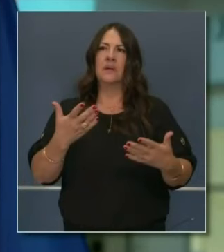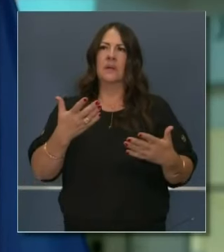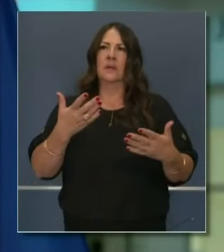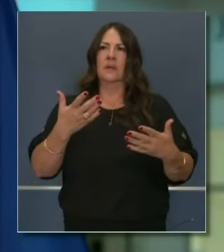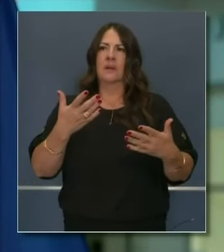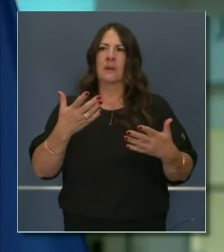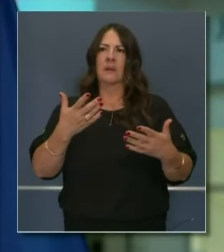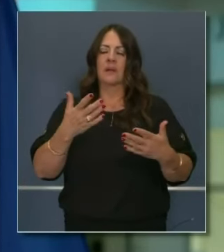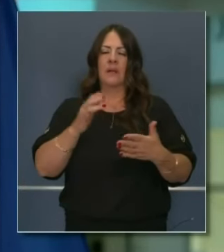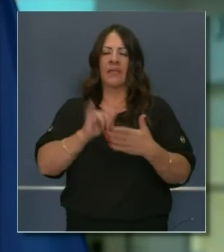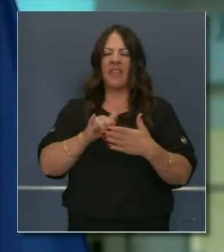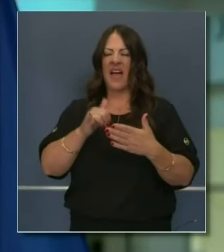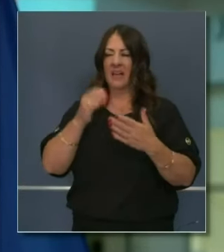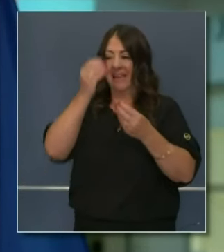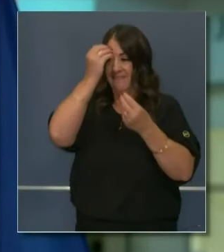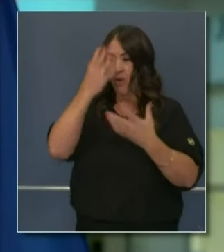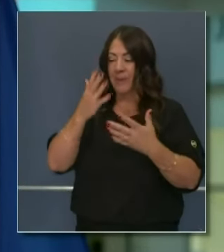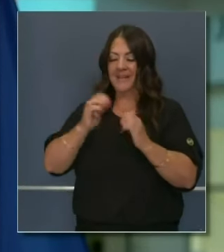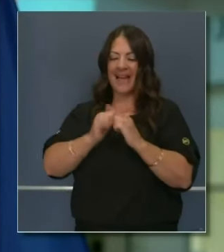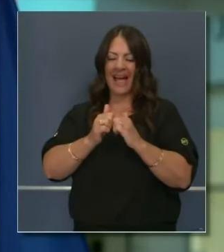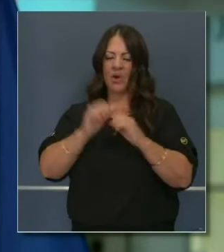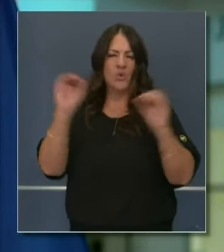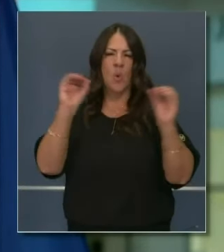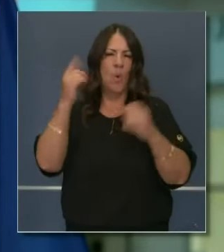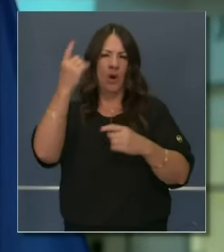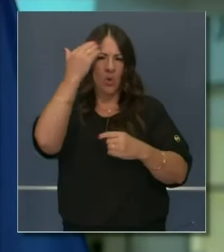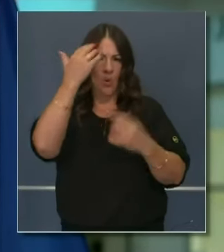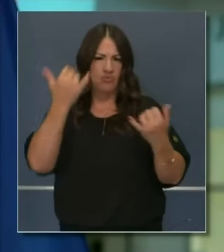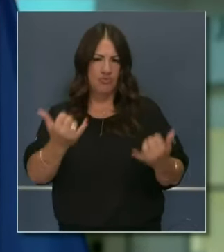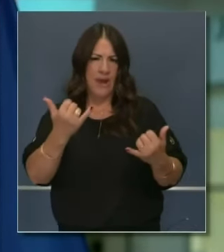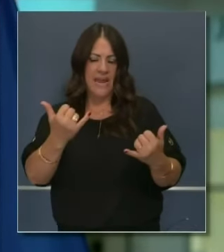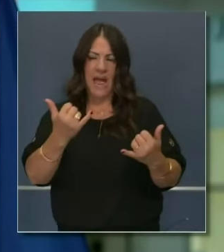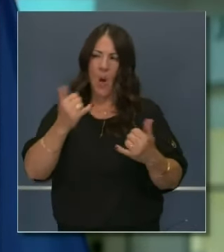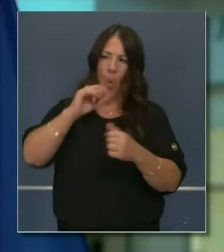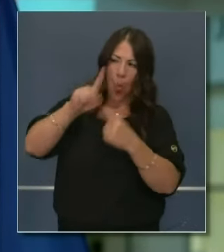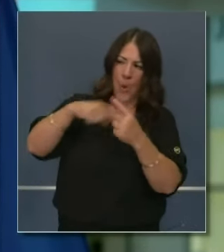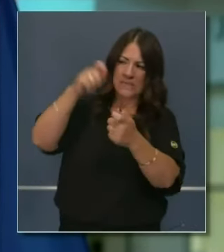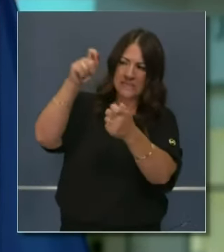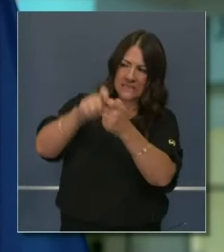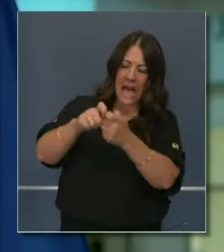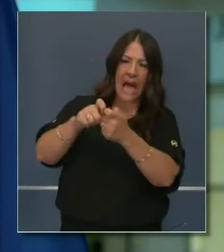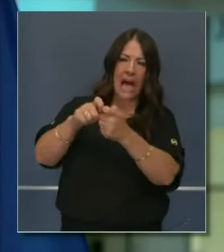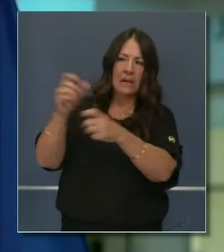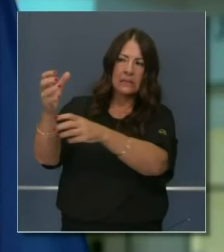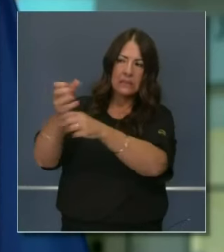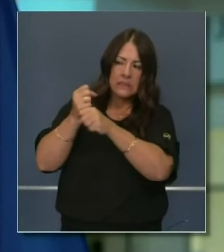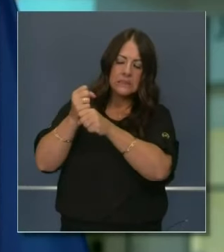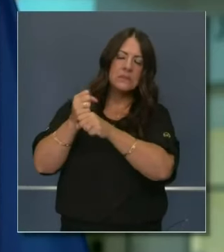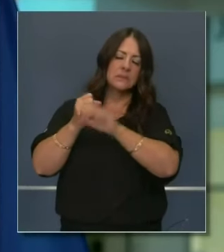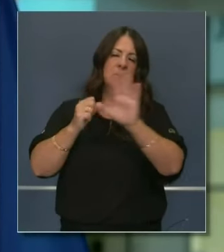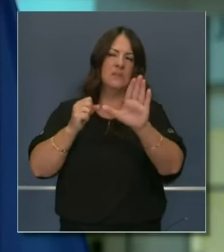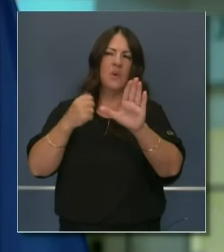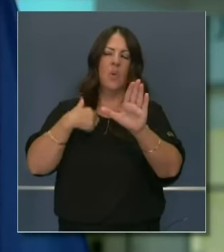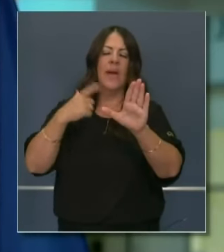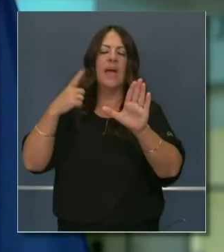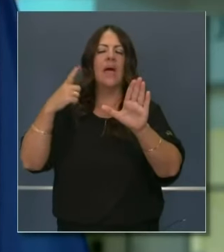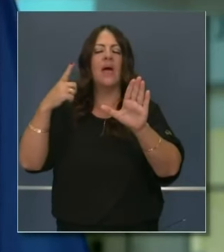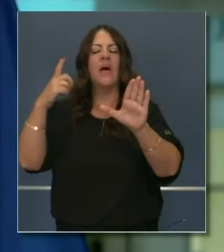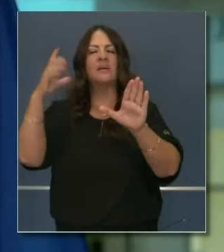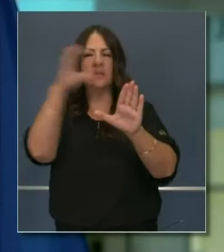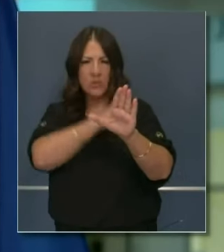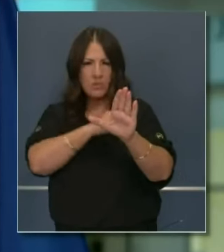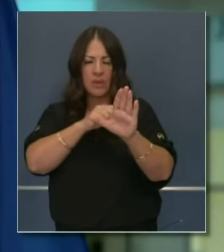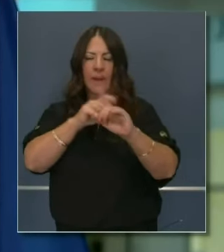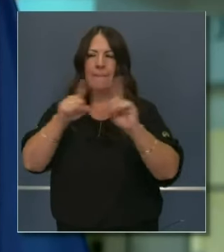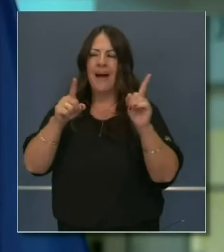one currently has in this country. Anyone who asserts is just doing that, asserting a point of view. And it's difficult